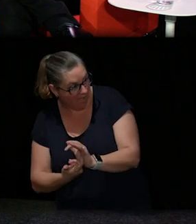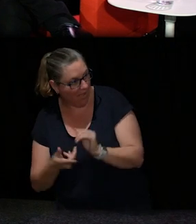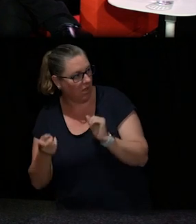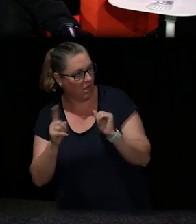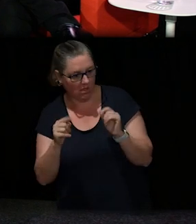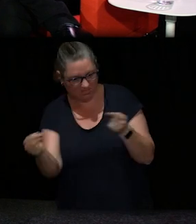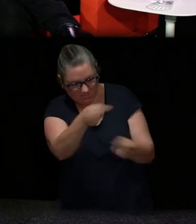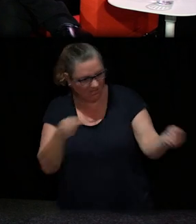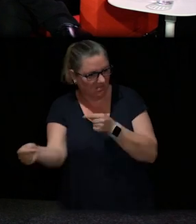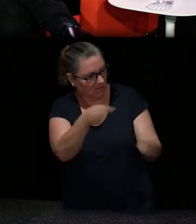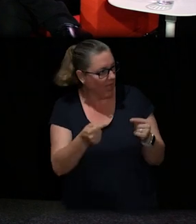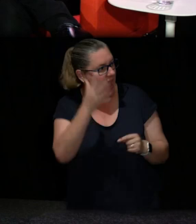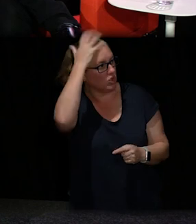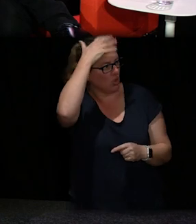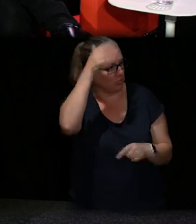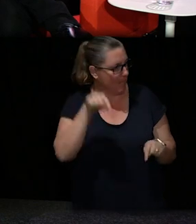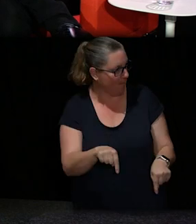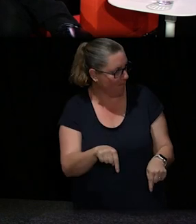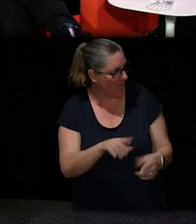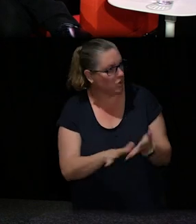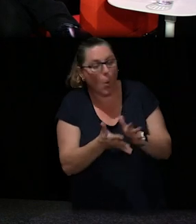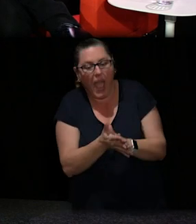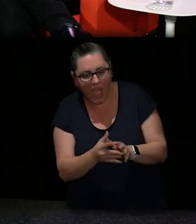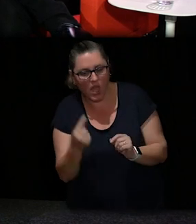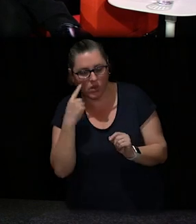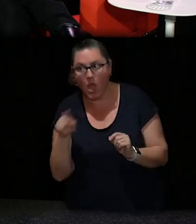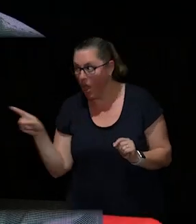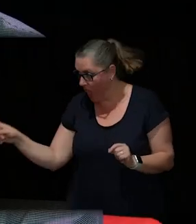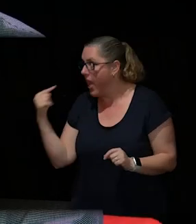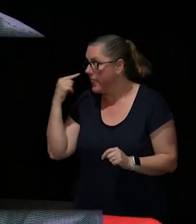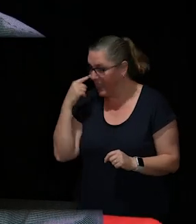I think there's a sort of a war going on between Donald Trump